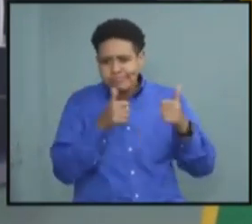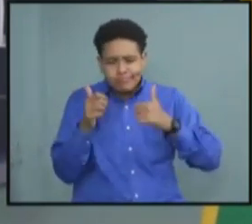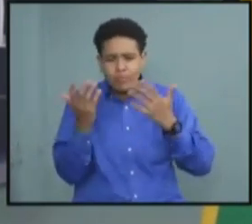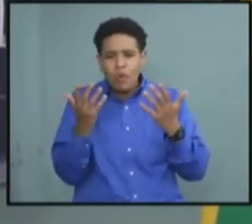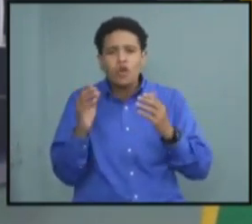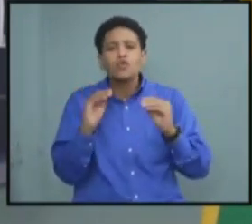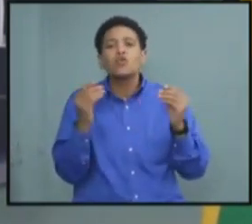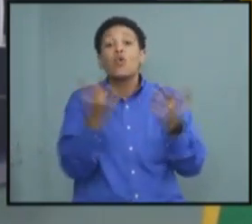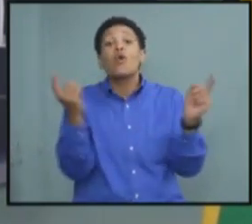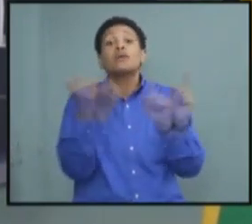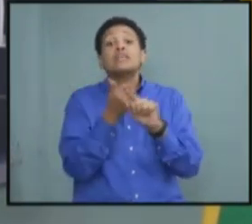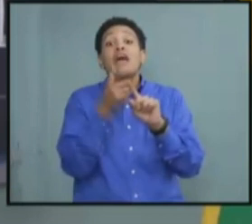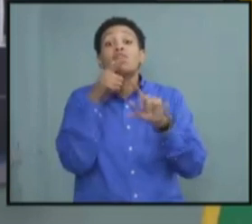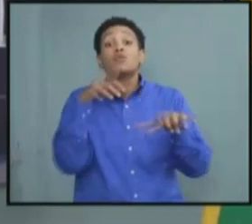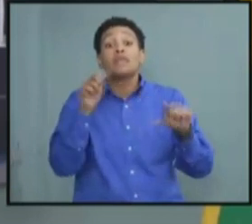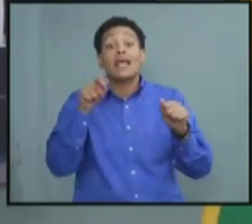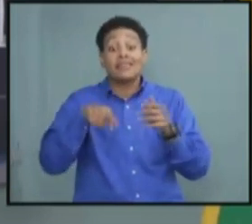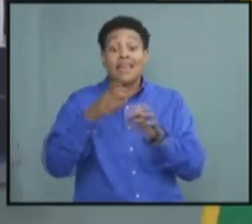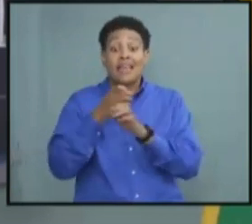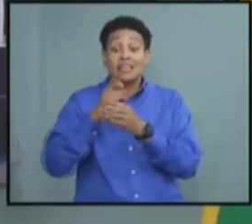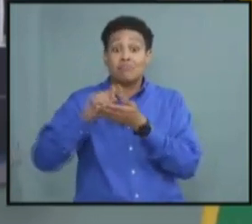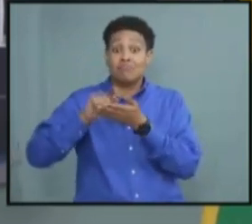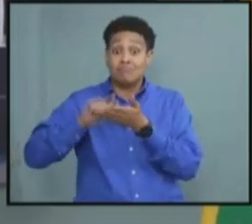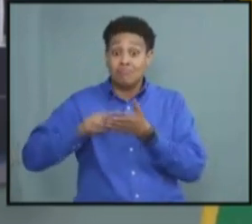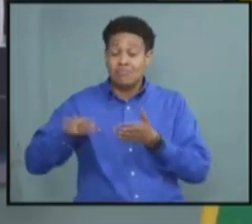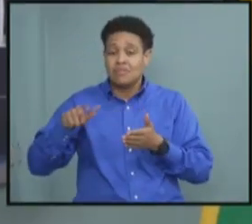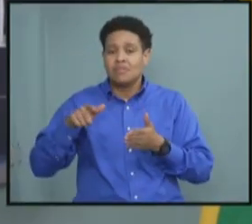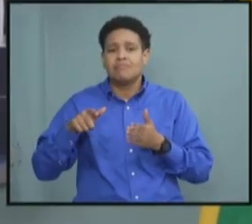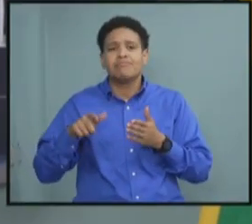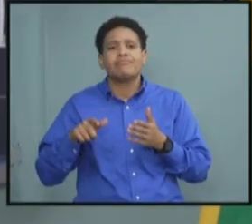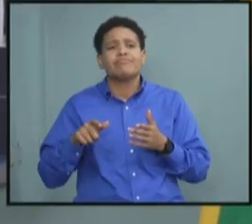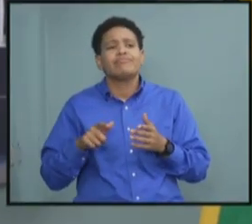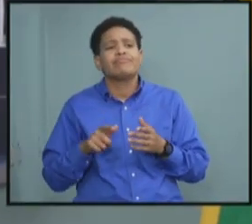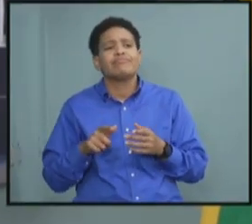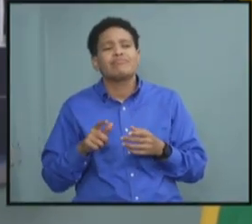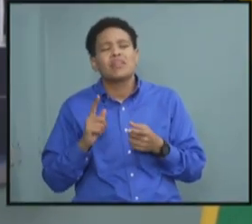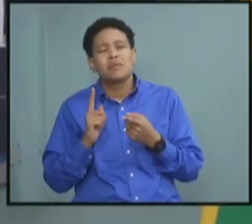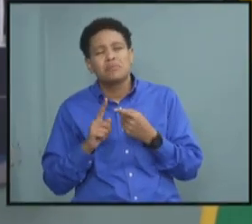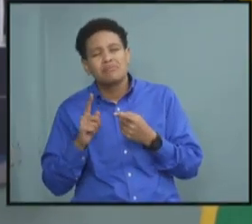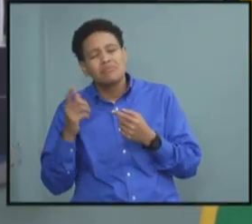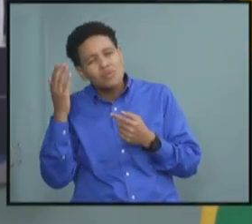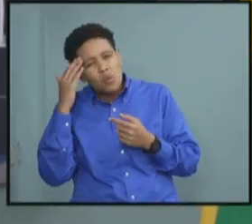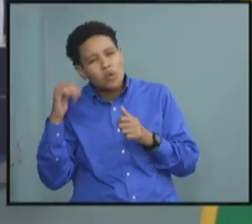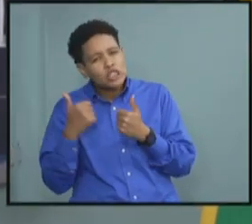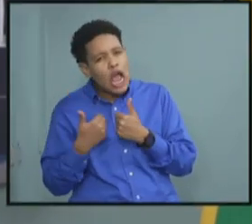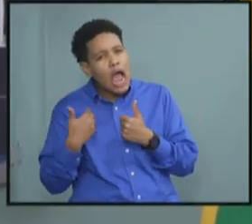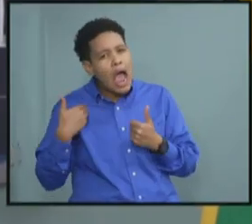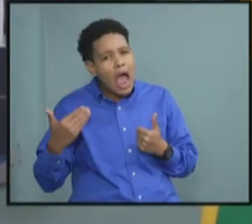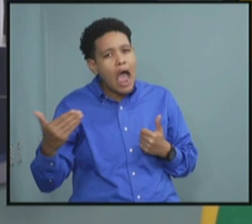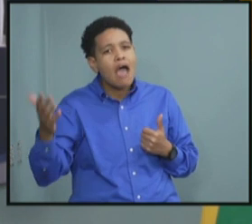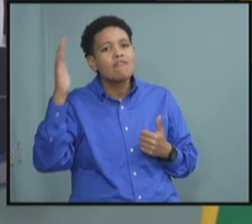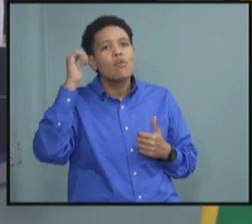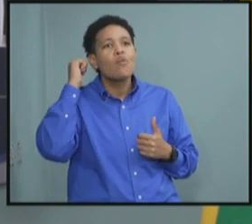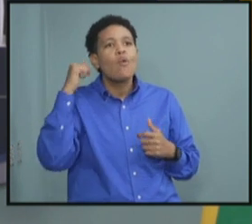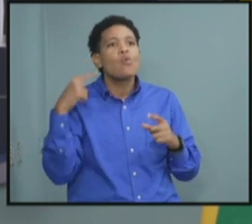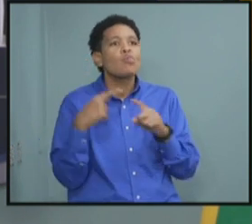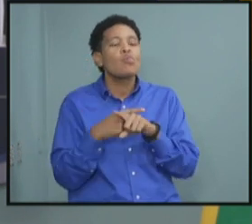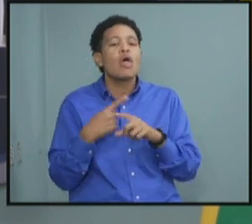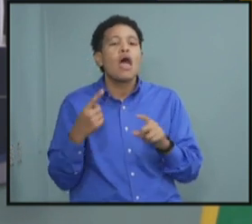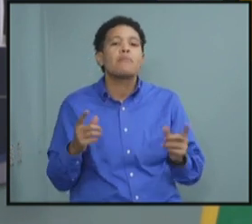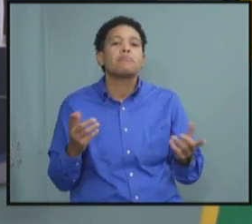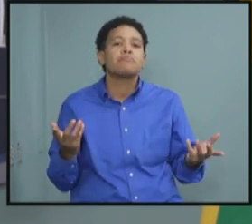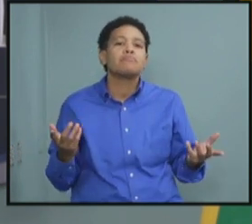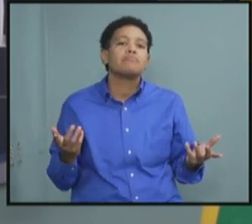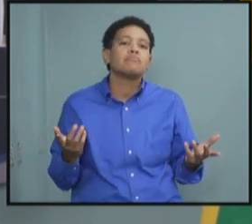one who is taking this exam, beyond the challenges that they've already had, that they will in any way be compromised. And